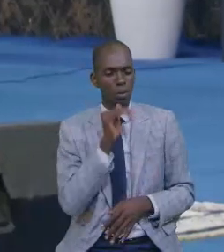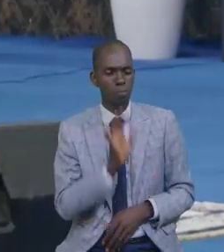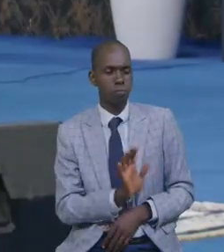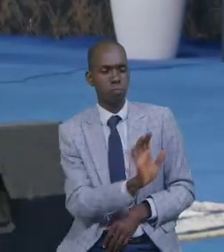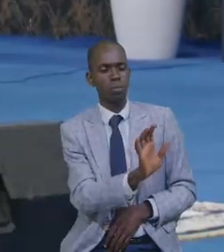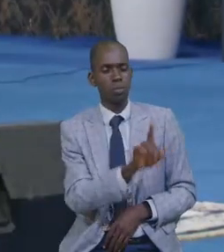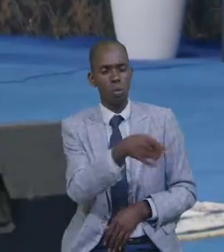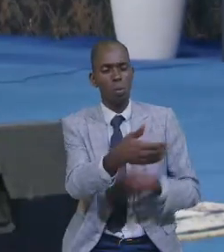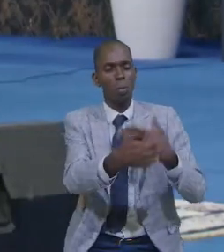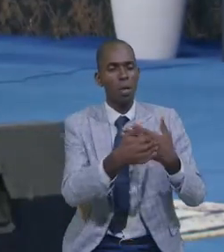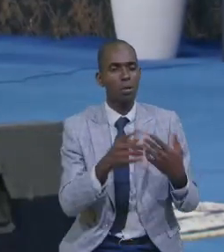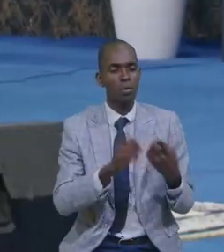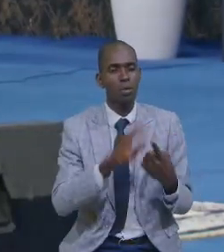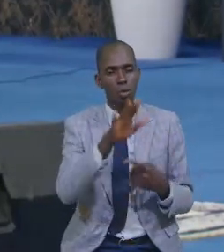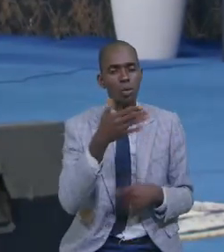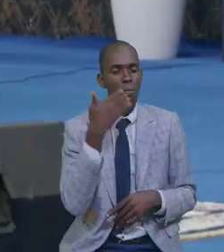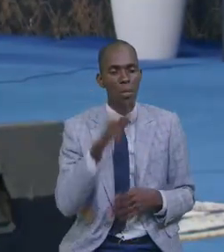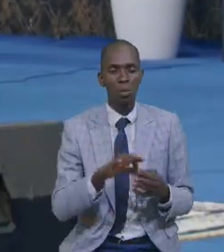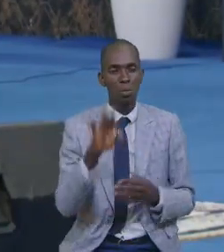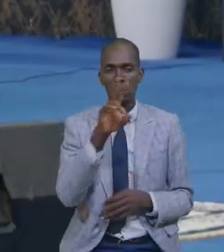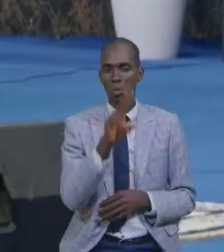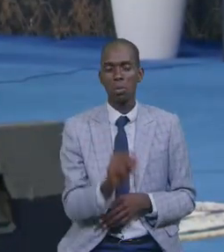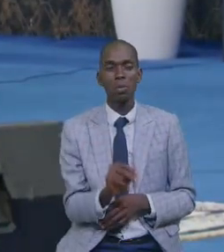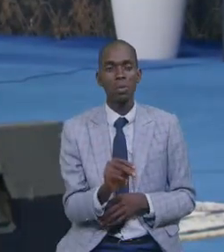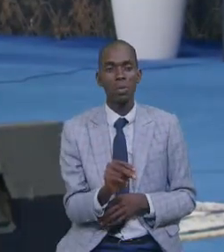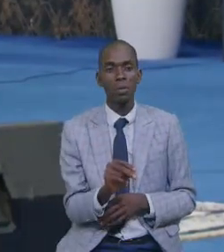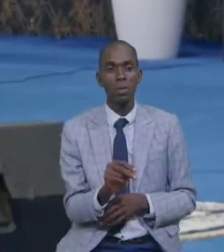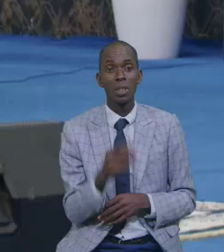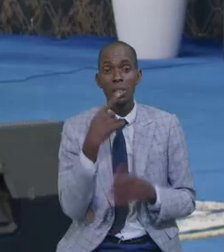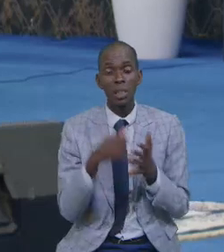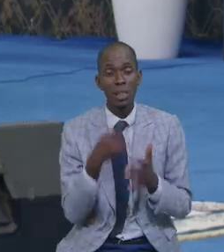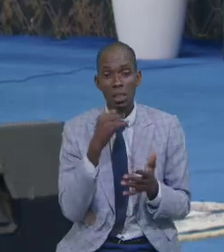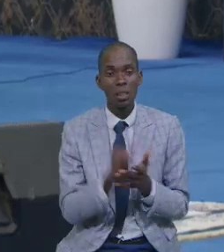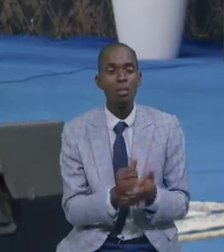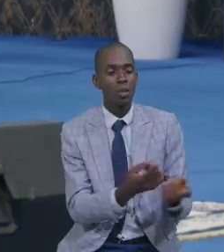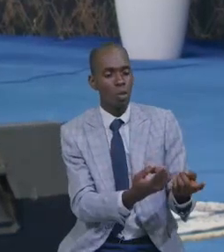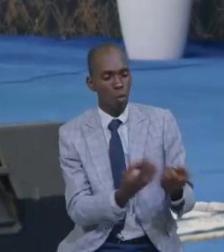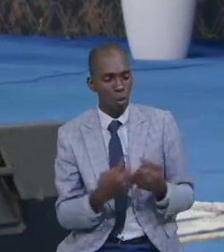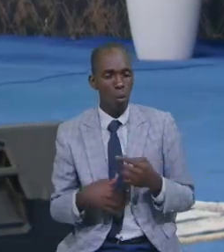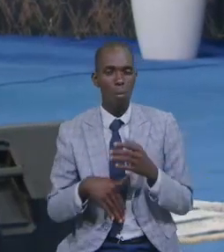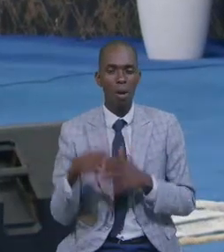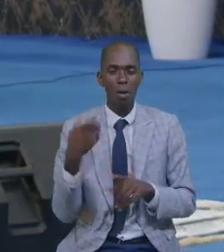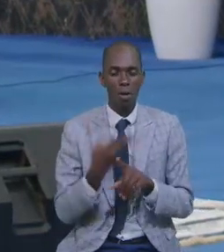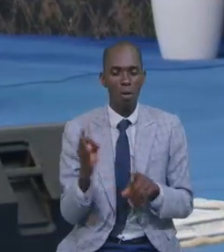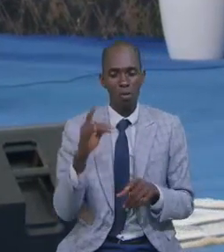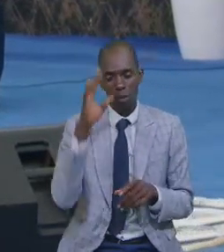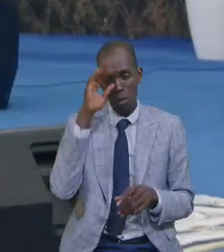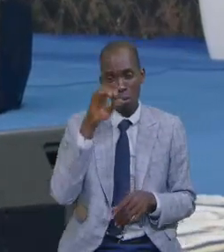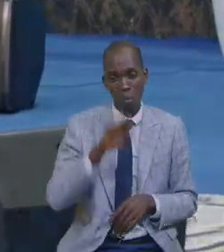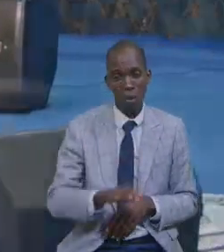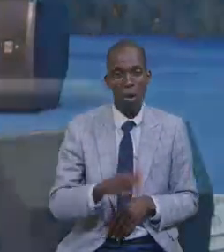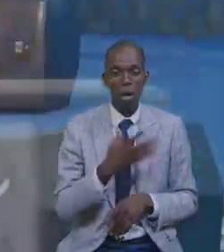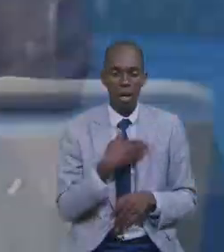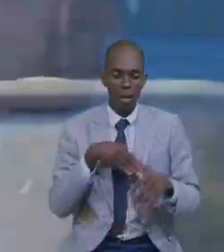to that foul spirit. He said, come out of him and enter no more